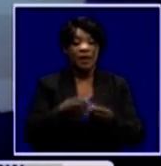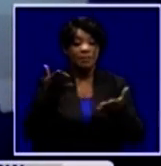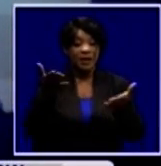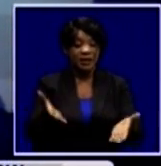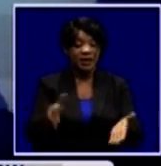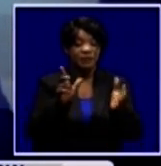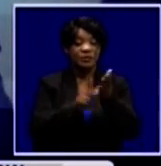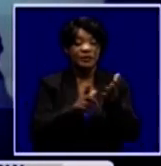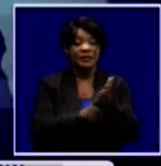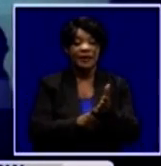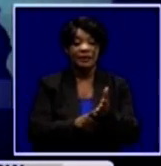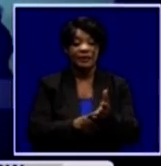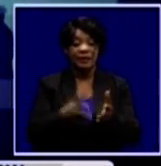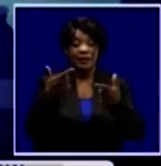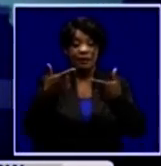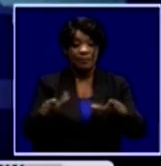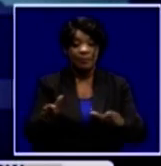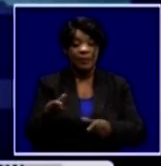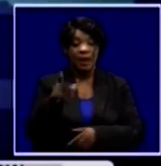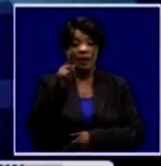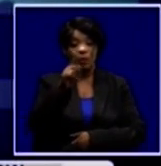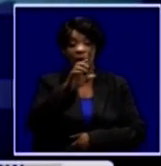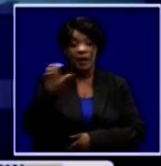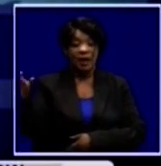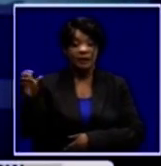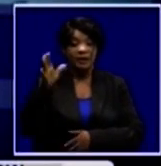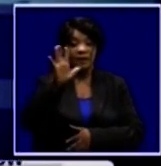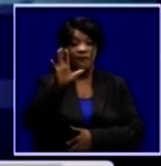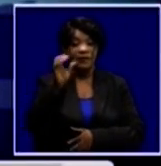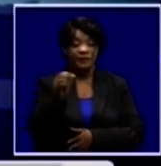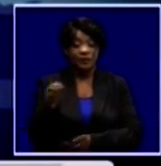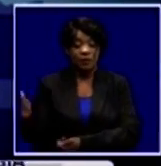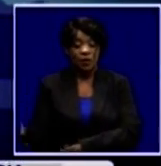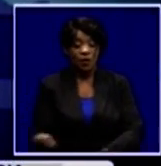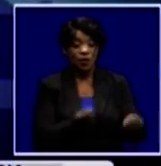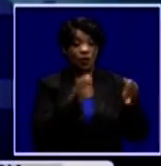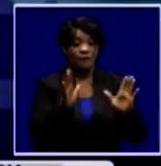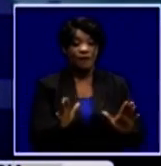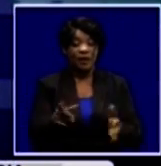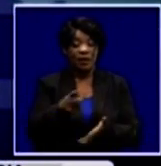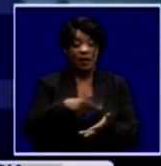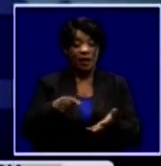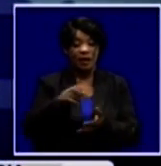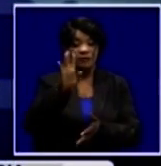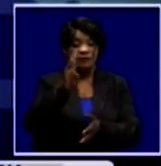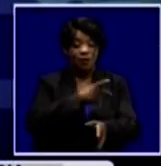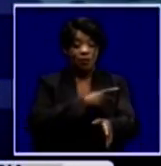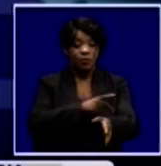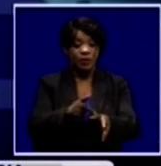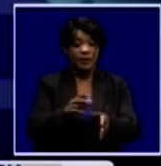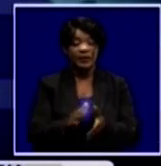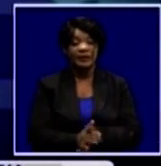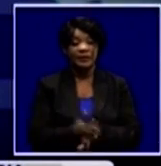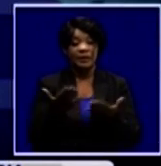in Lusaka. The event, which attracted a field of 152 golfers, among them 4 professionals, saw